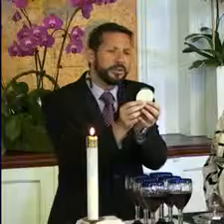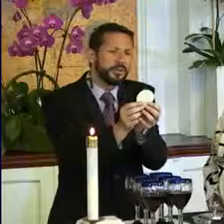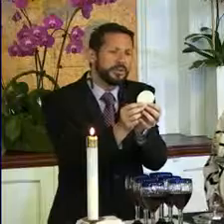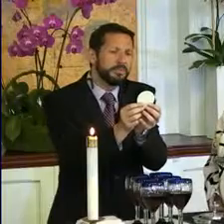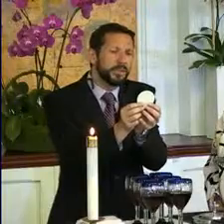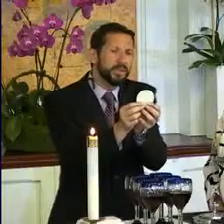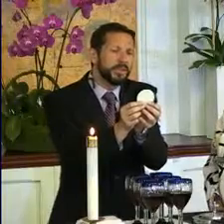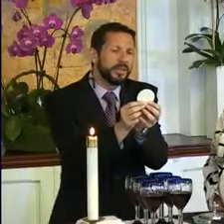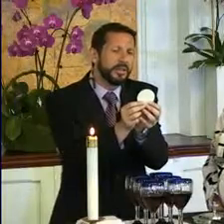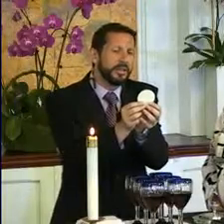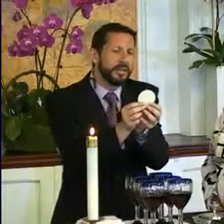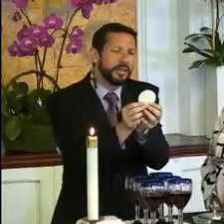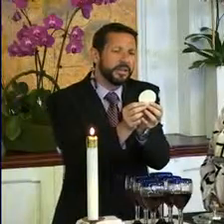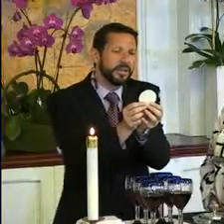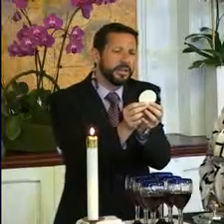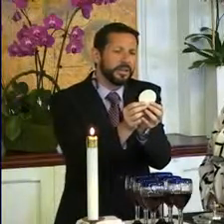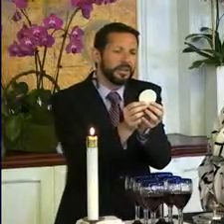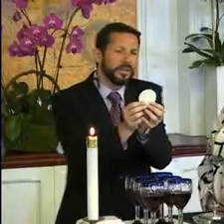remember me.